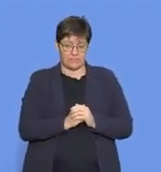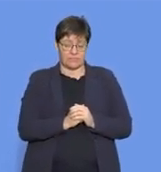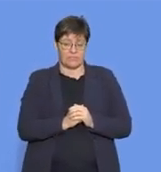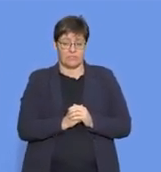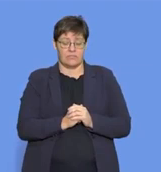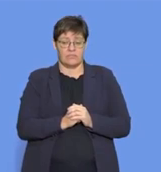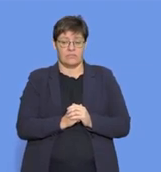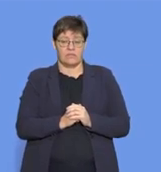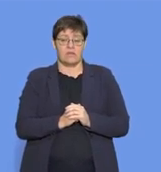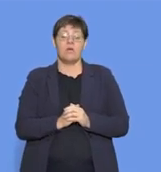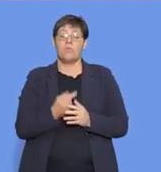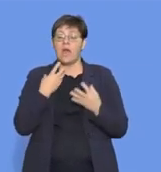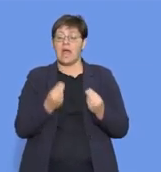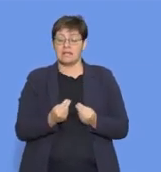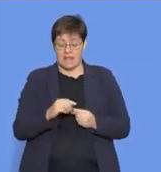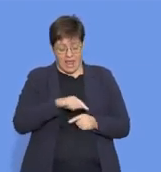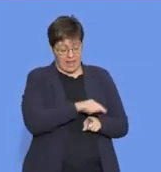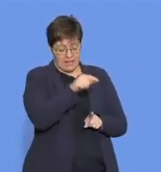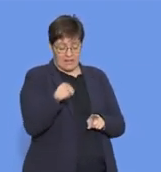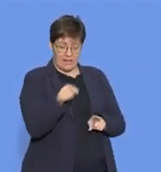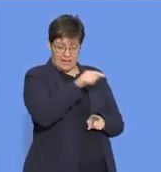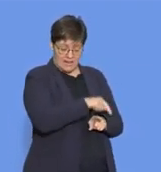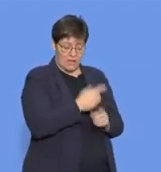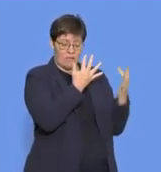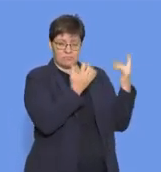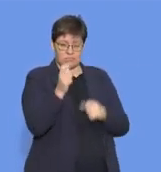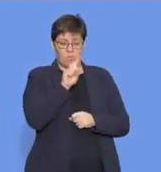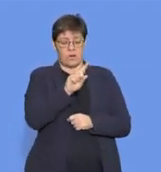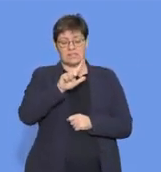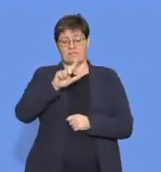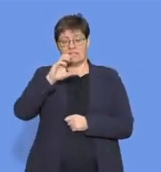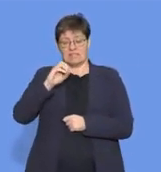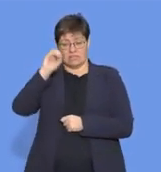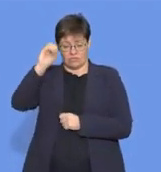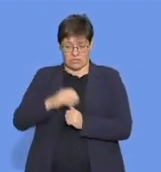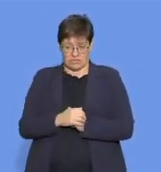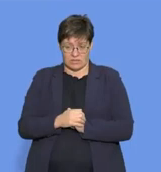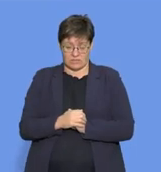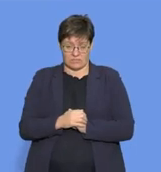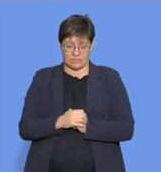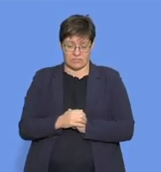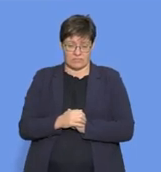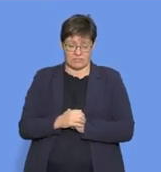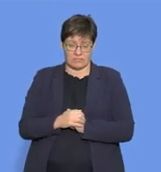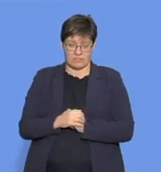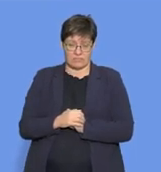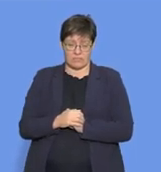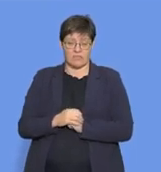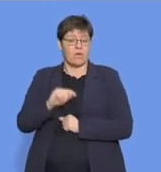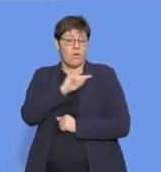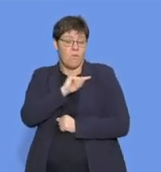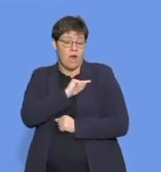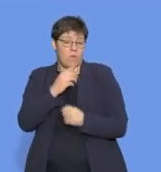meters. Okay, and we had the angle in between, which we worked out to be 170